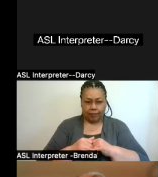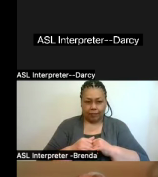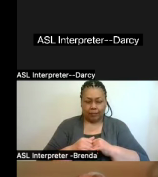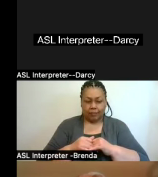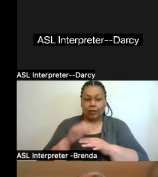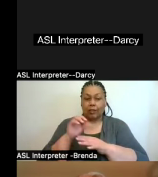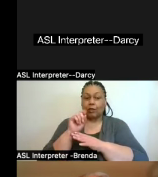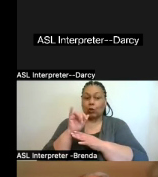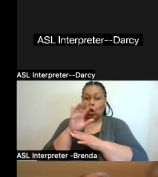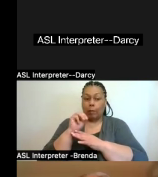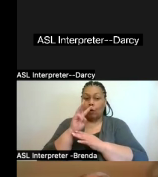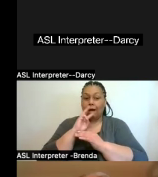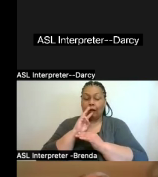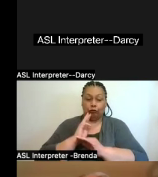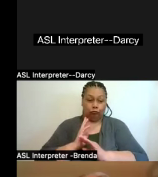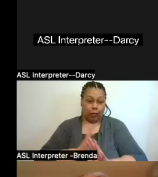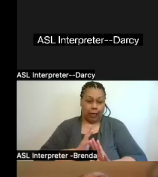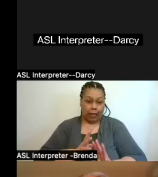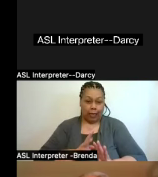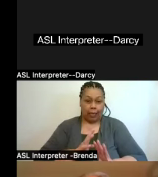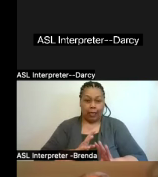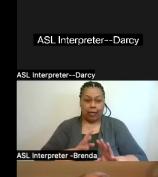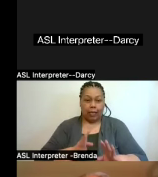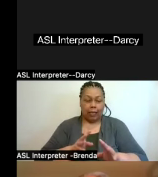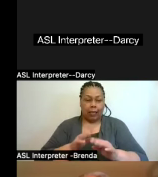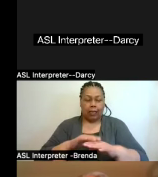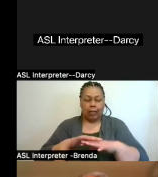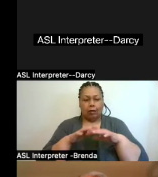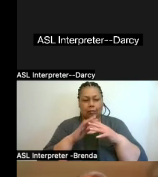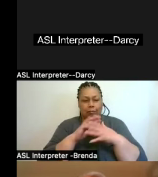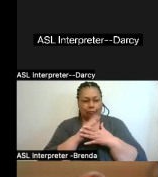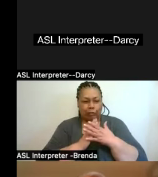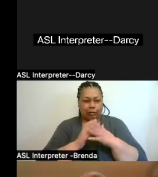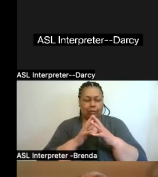Stormwater drainage systems with surface fault rupture and lateral spreading from liquefaction.